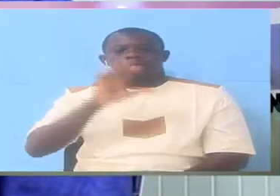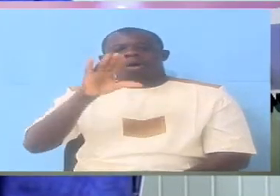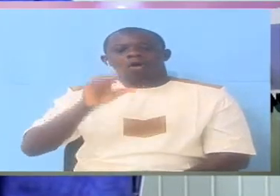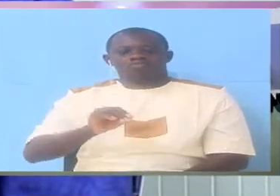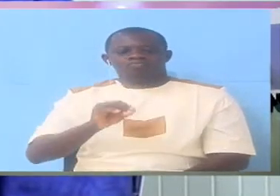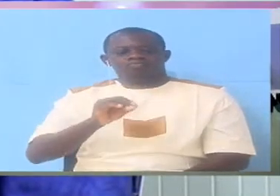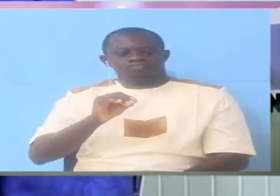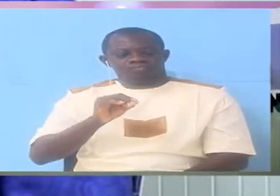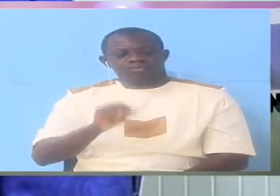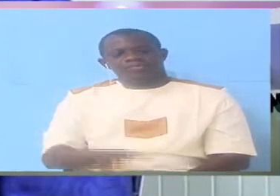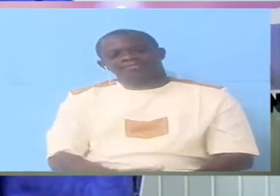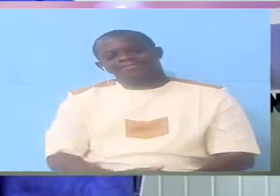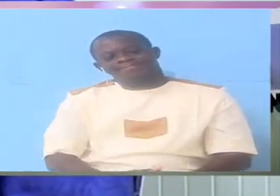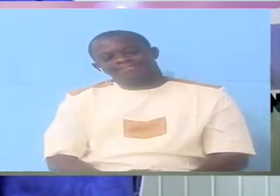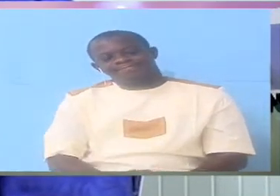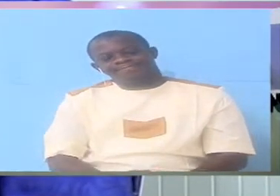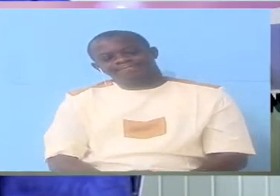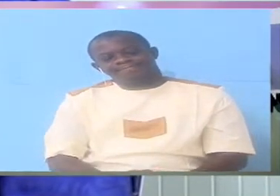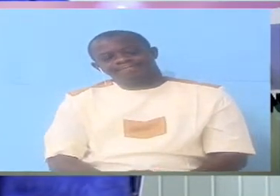And he hung up.